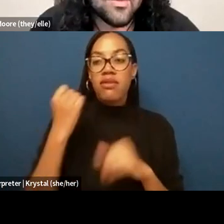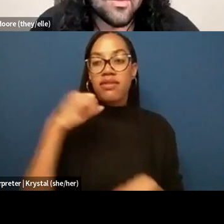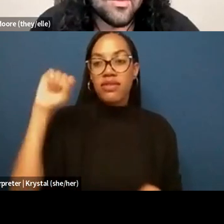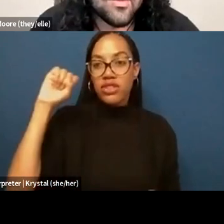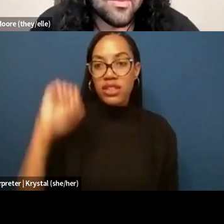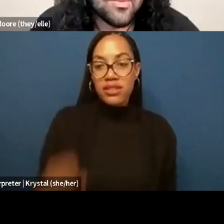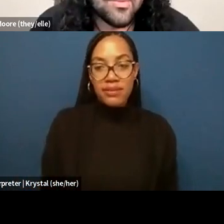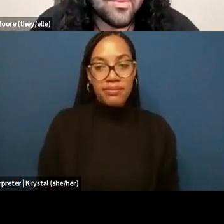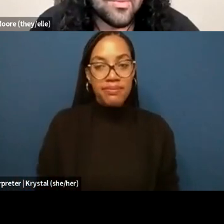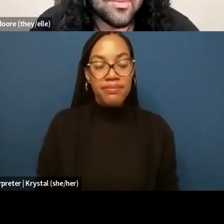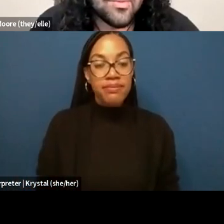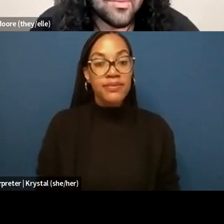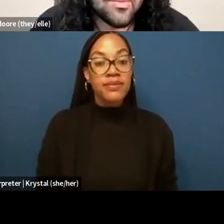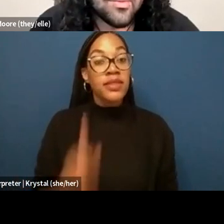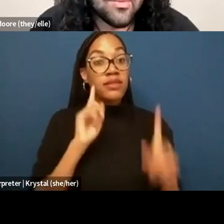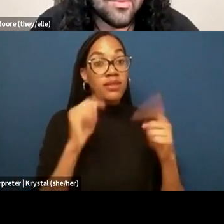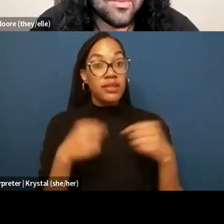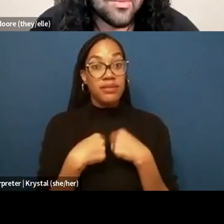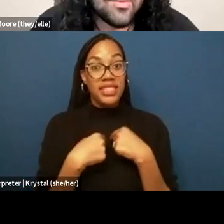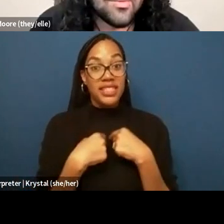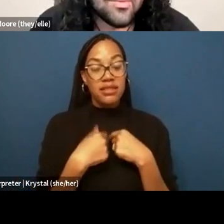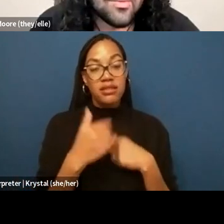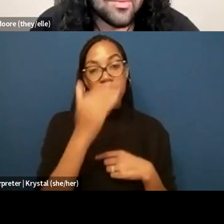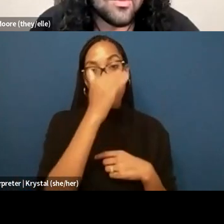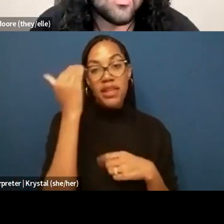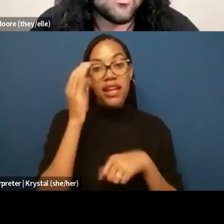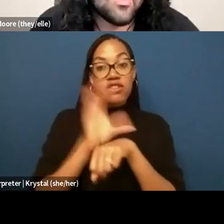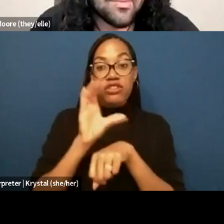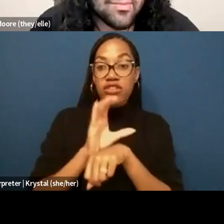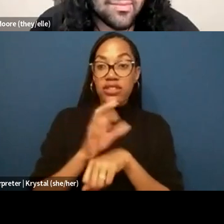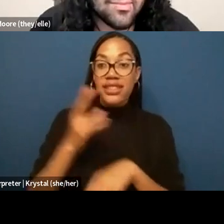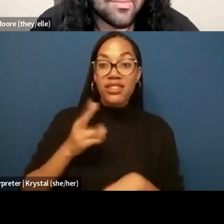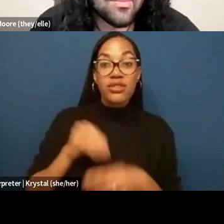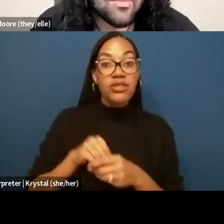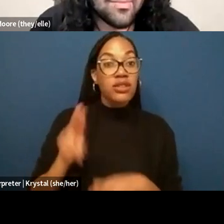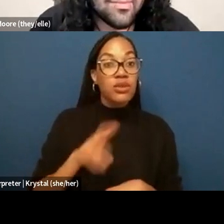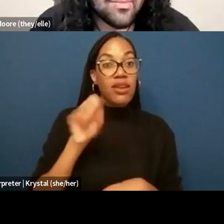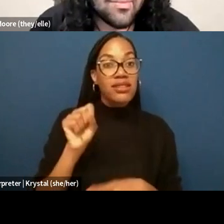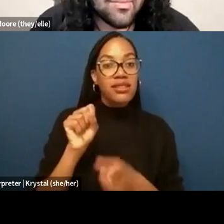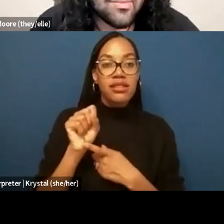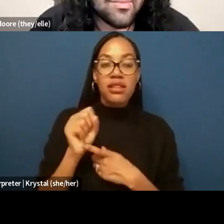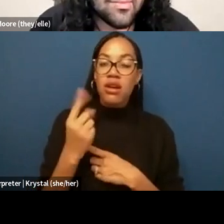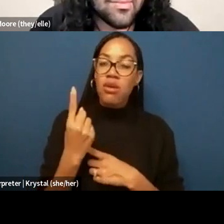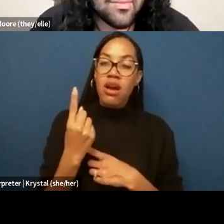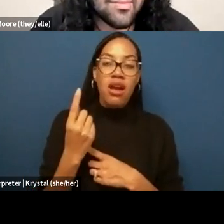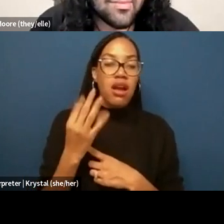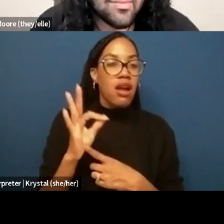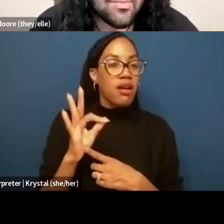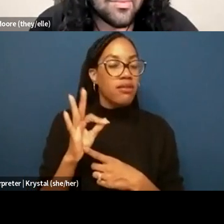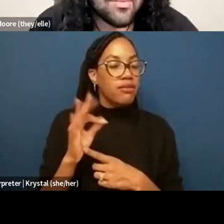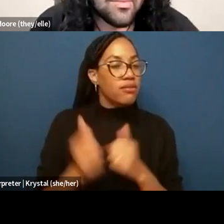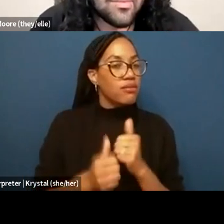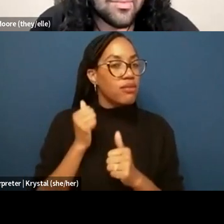as for me, the Black church in its history in the US has been one of the most powerful